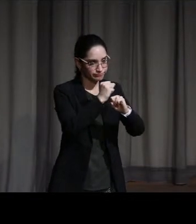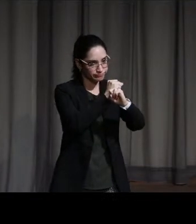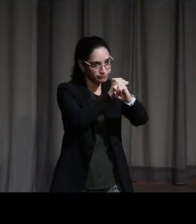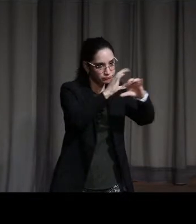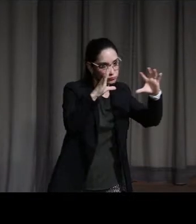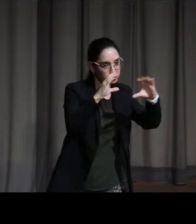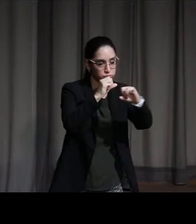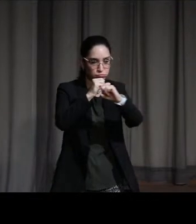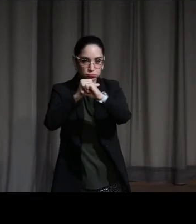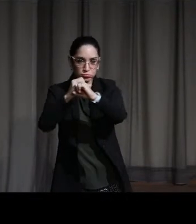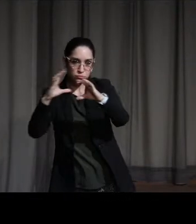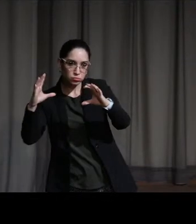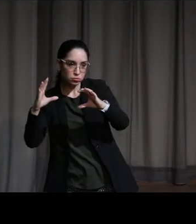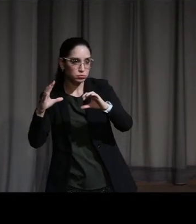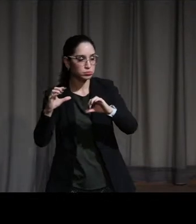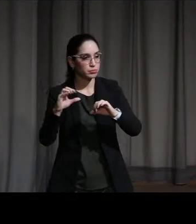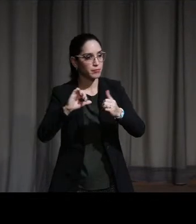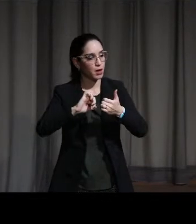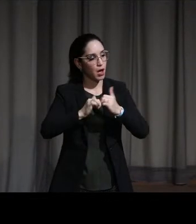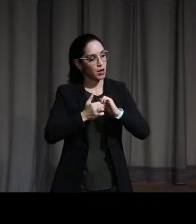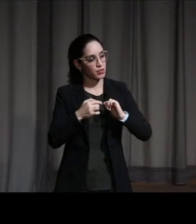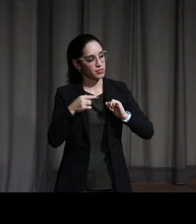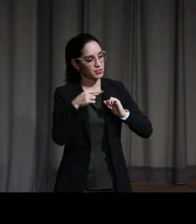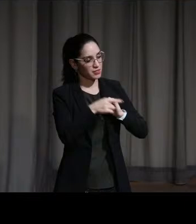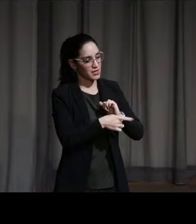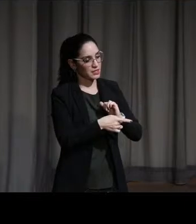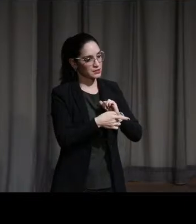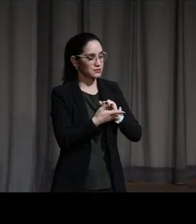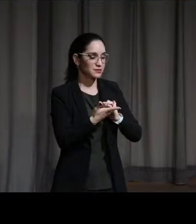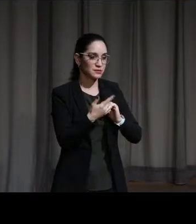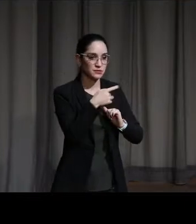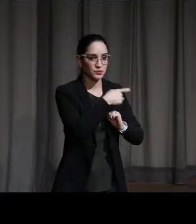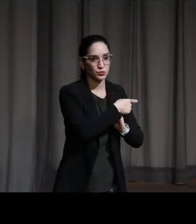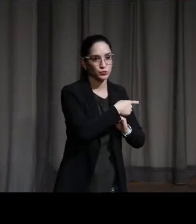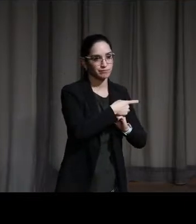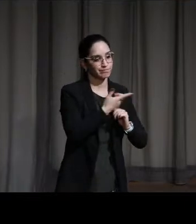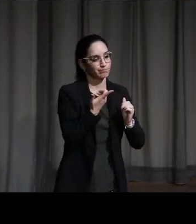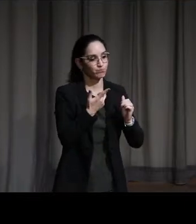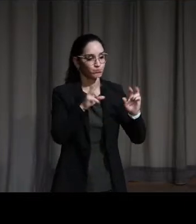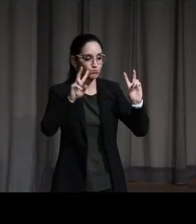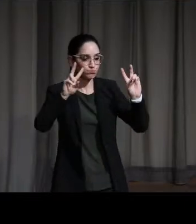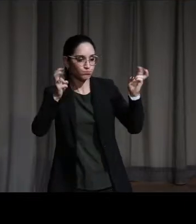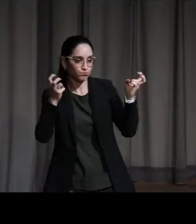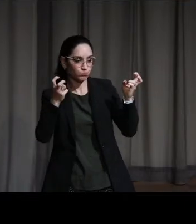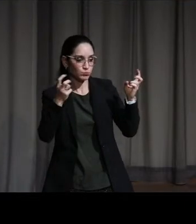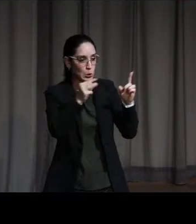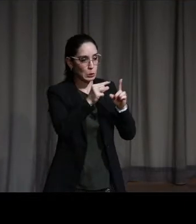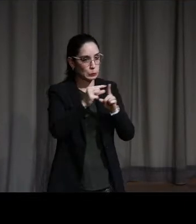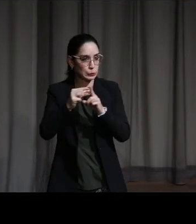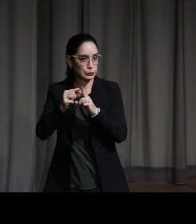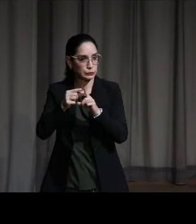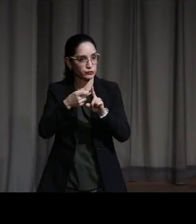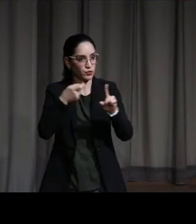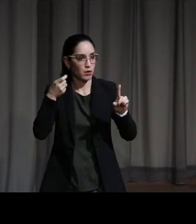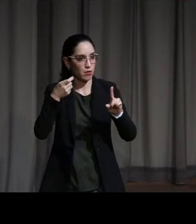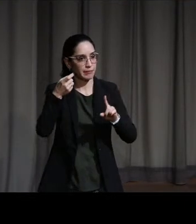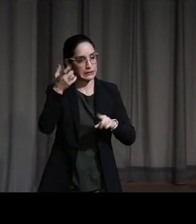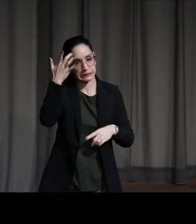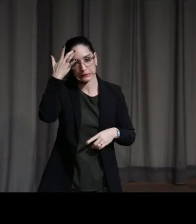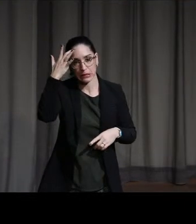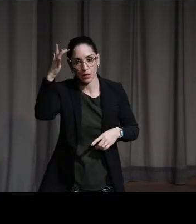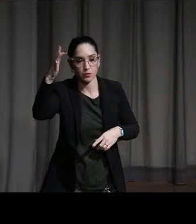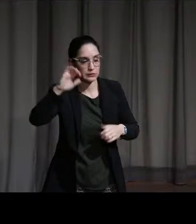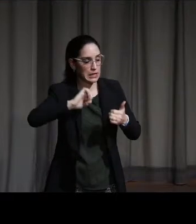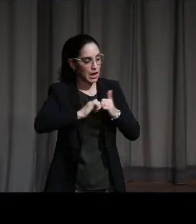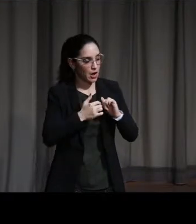is that have been given las palabras de los intelectuales, how is that playing out? I think you